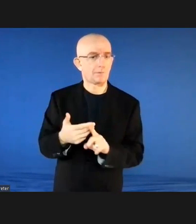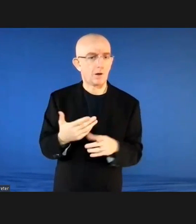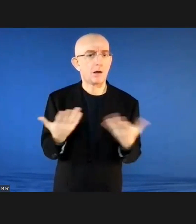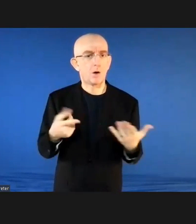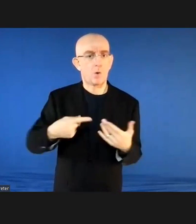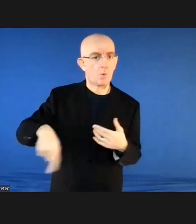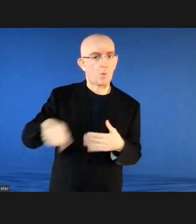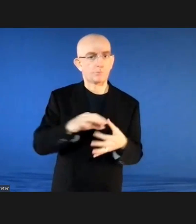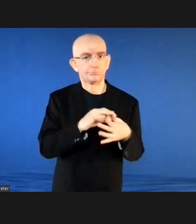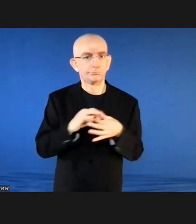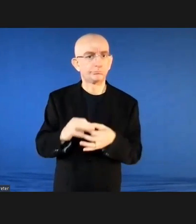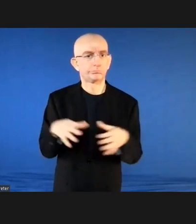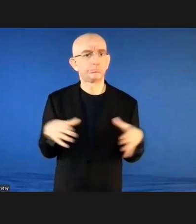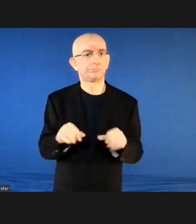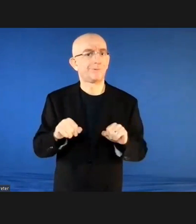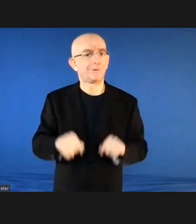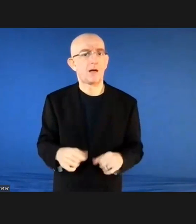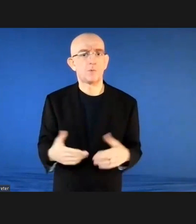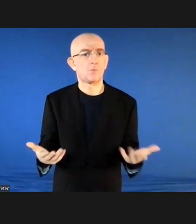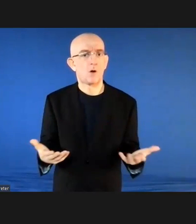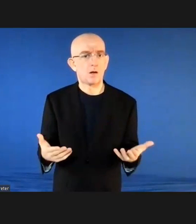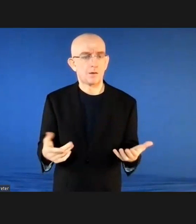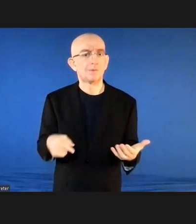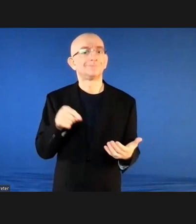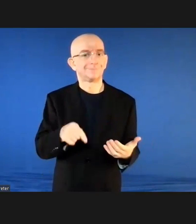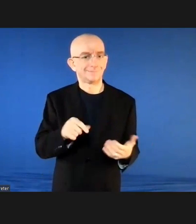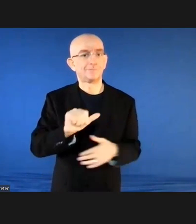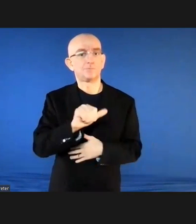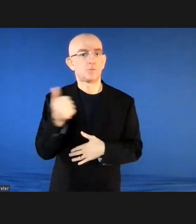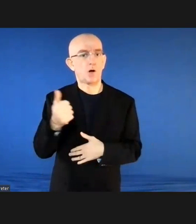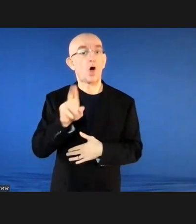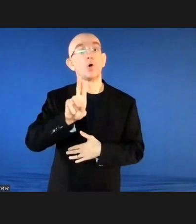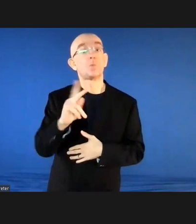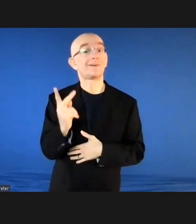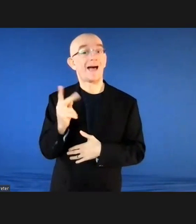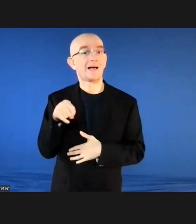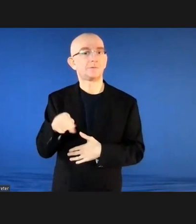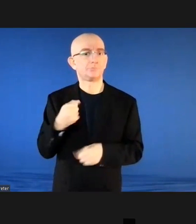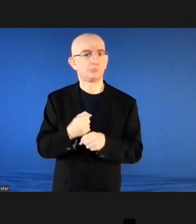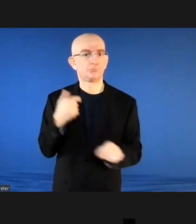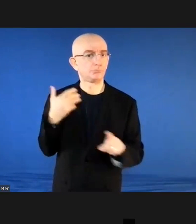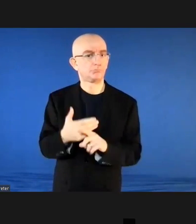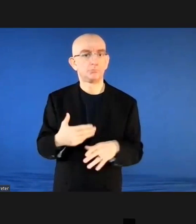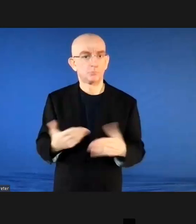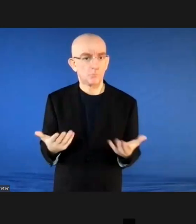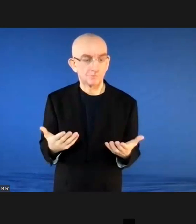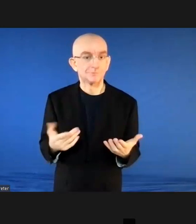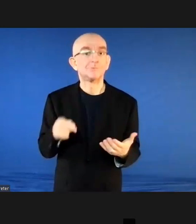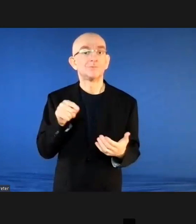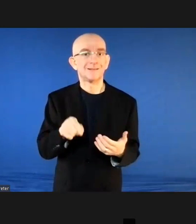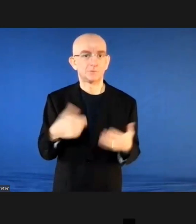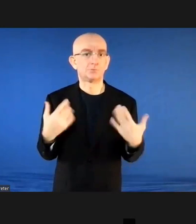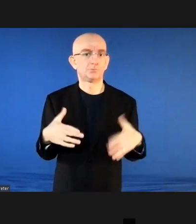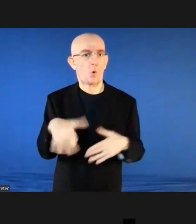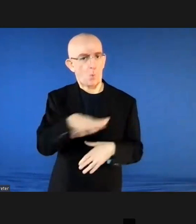disabled children to be able to fulfil their potential. And this means accessing a quality education that allows them to